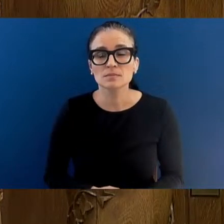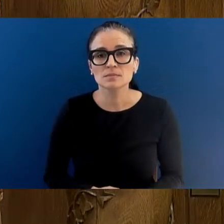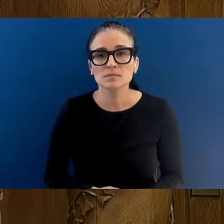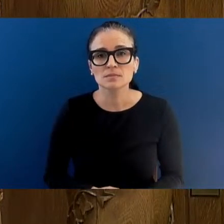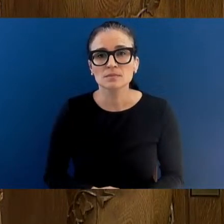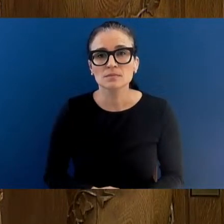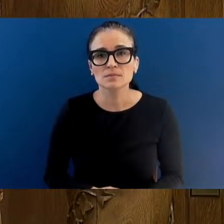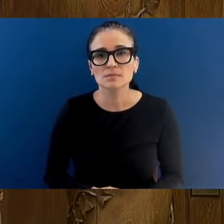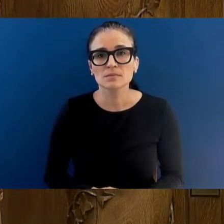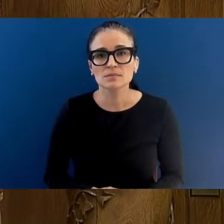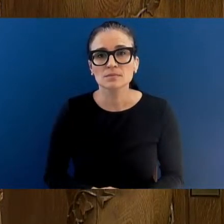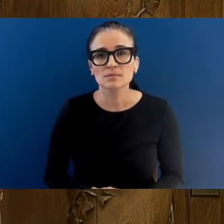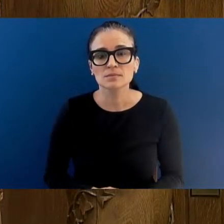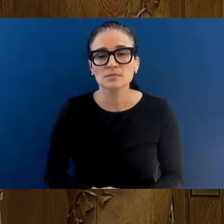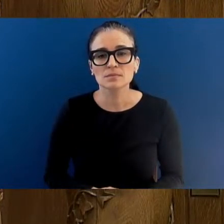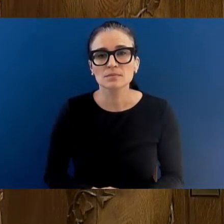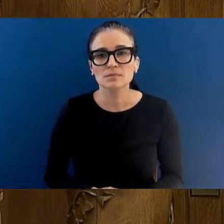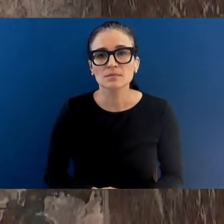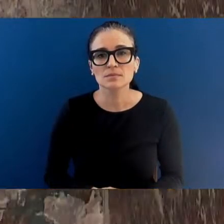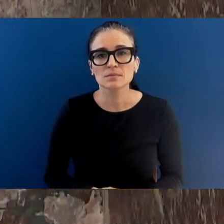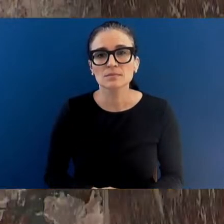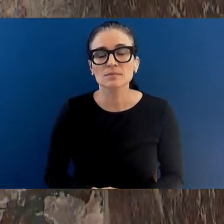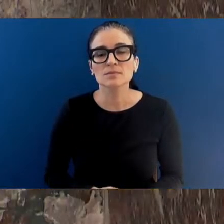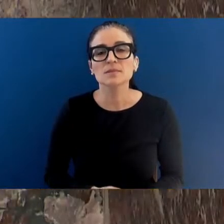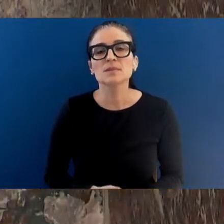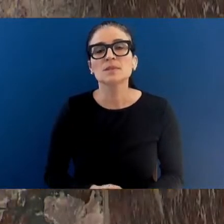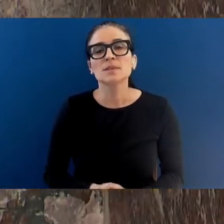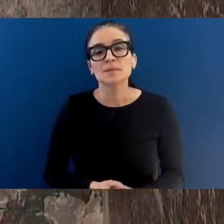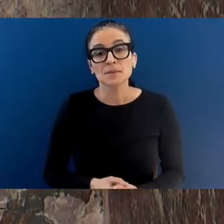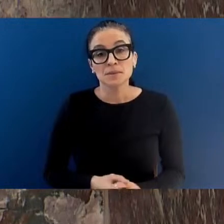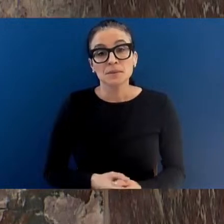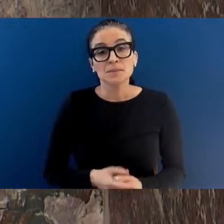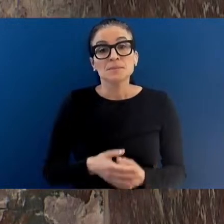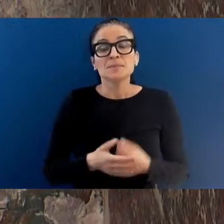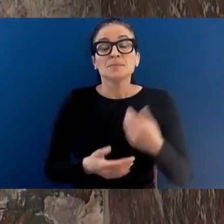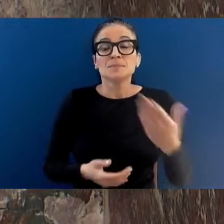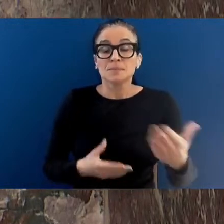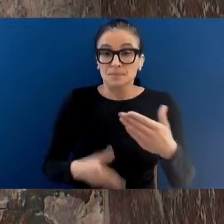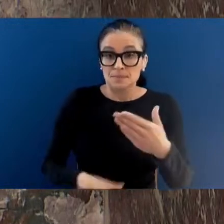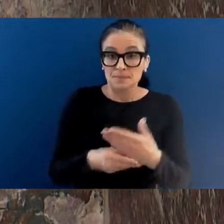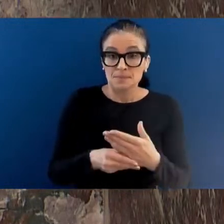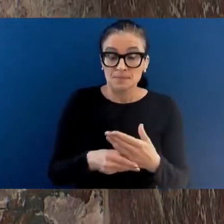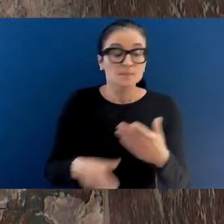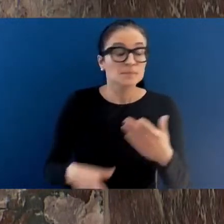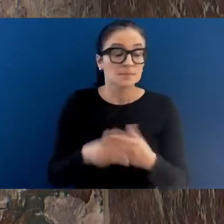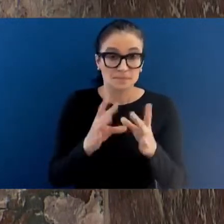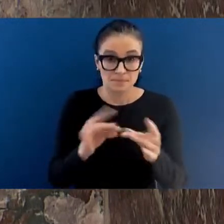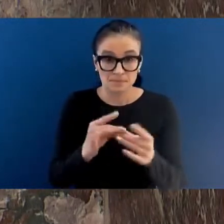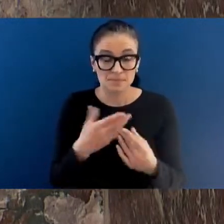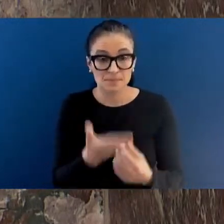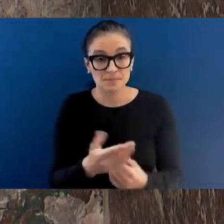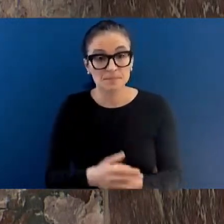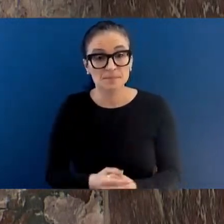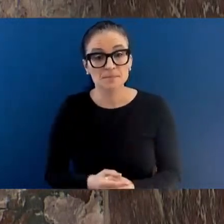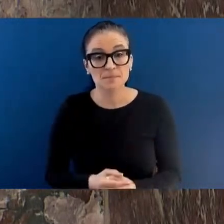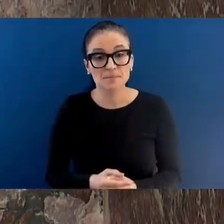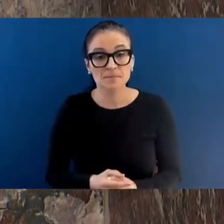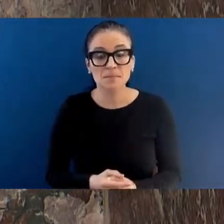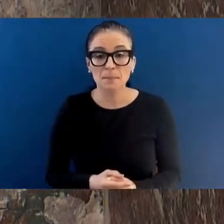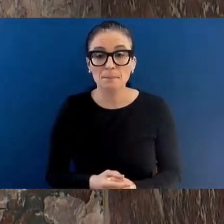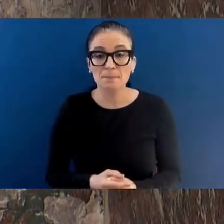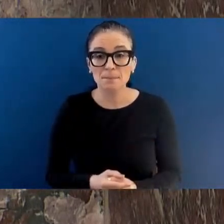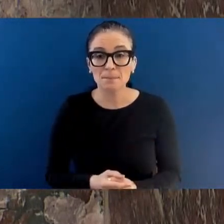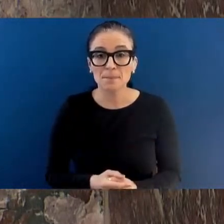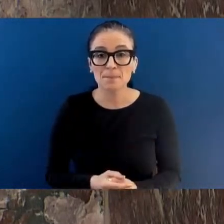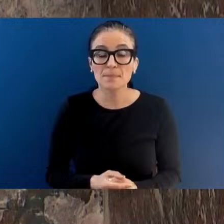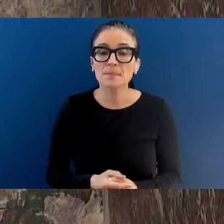Vancouver Langara supplemental. Thank you, Mr. Speaker. If the House Leader for the government continues to stand up instead of the Premier in this